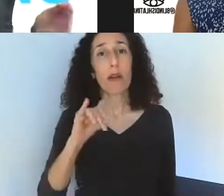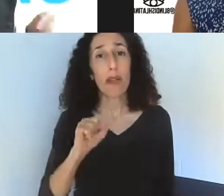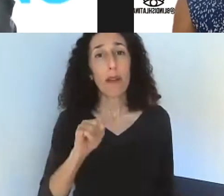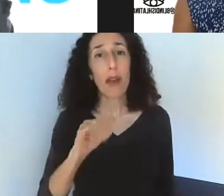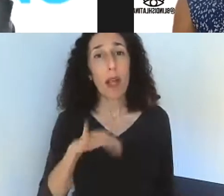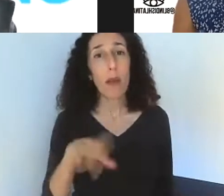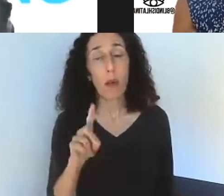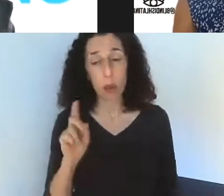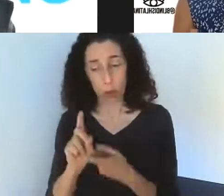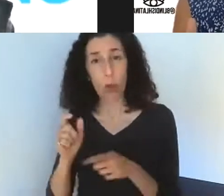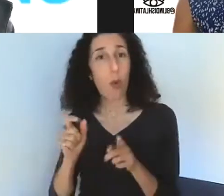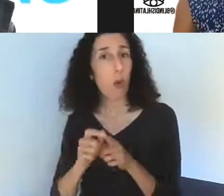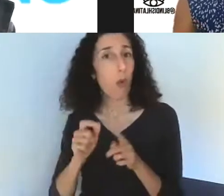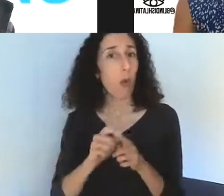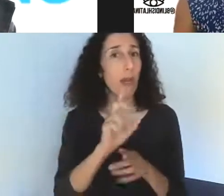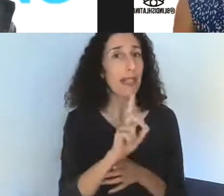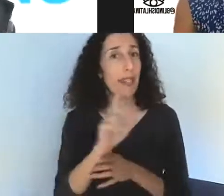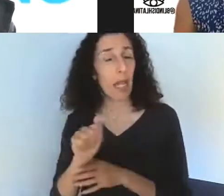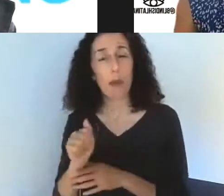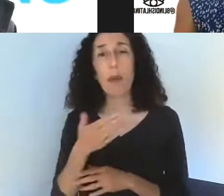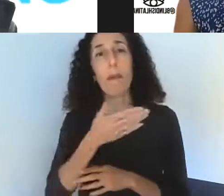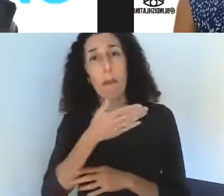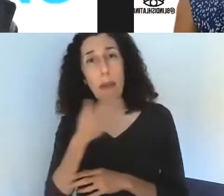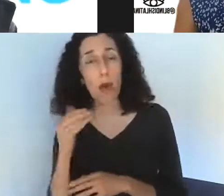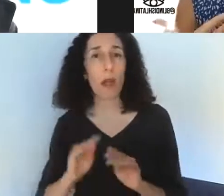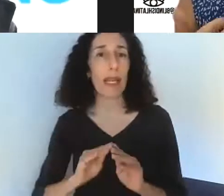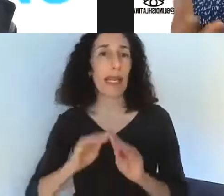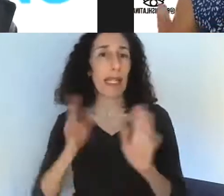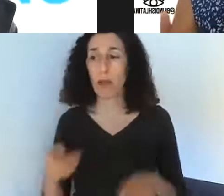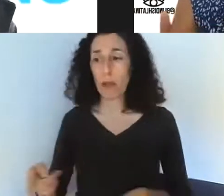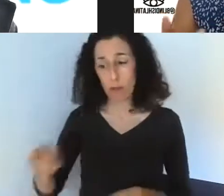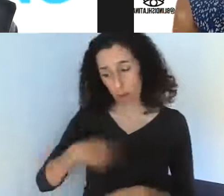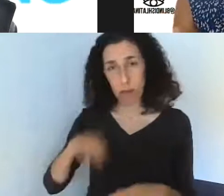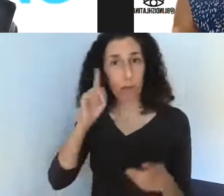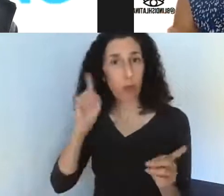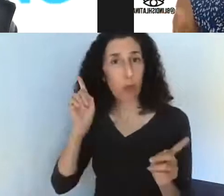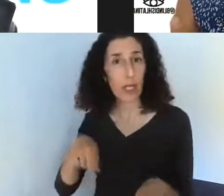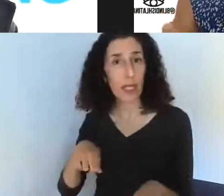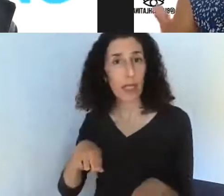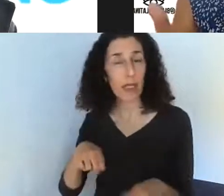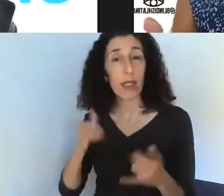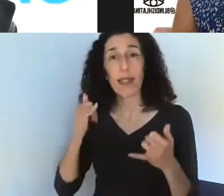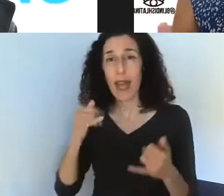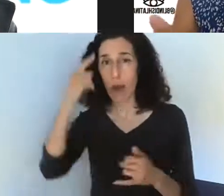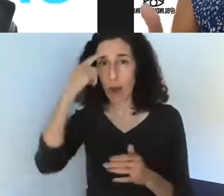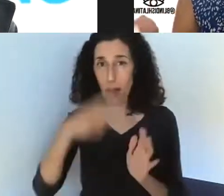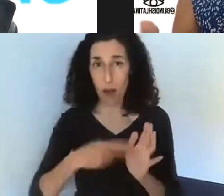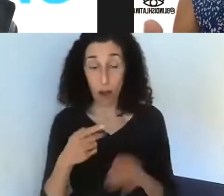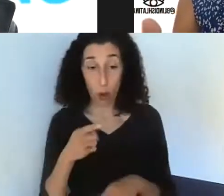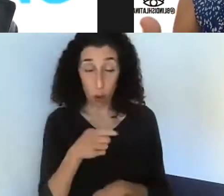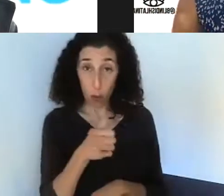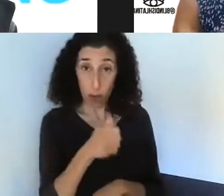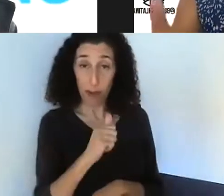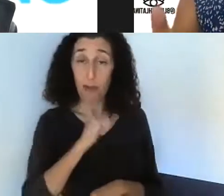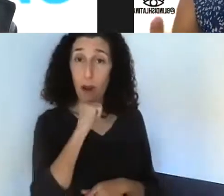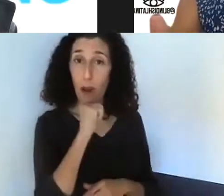people in our country and society. And if you are uncomfortable with the word disability,